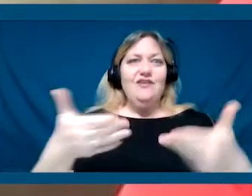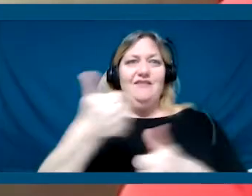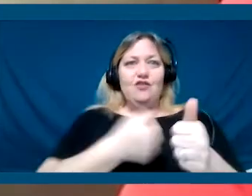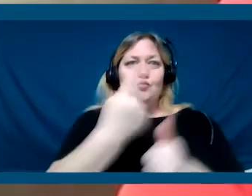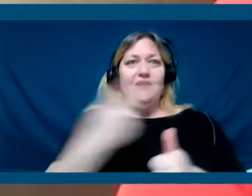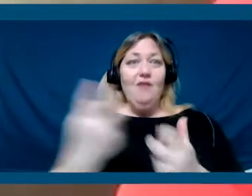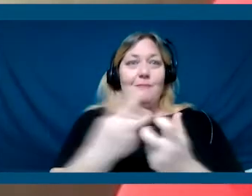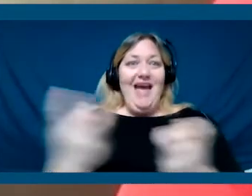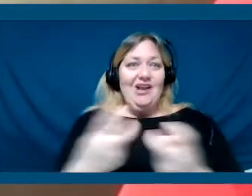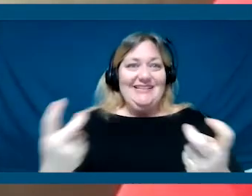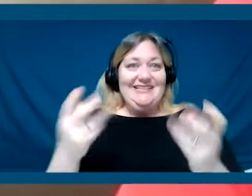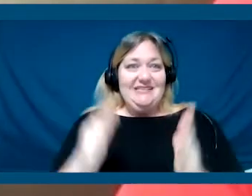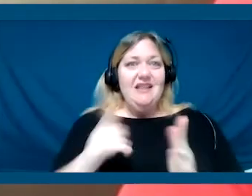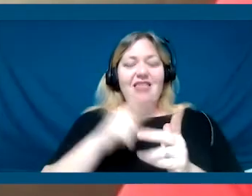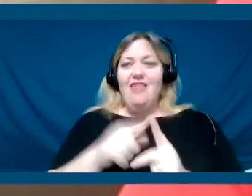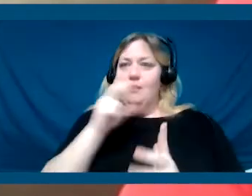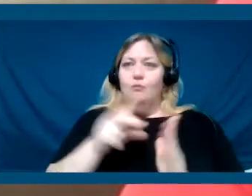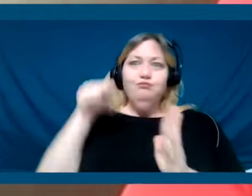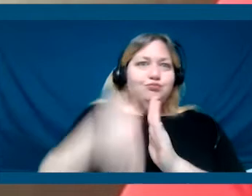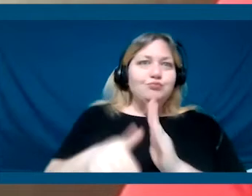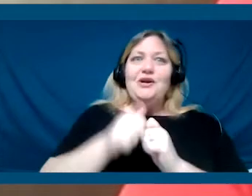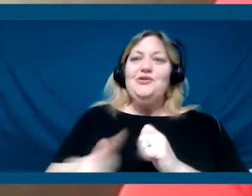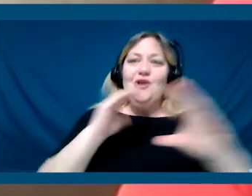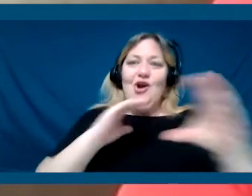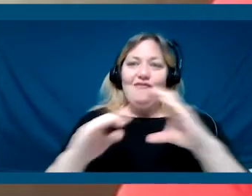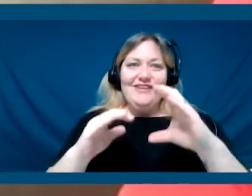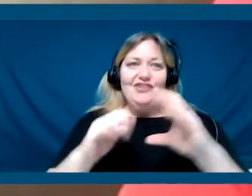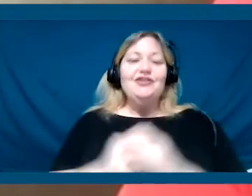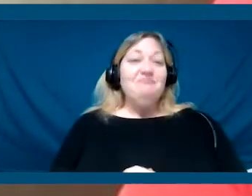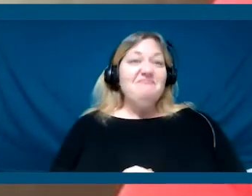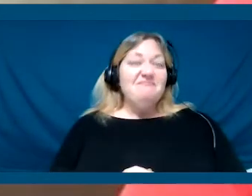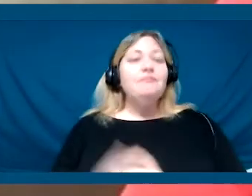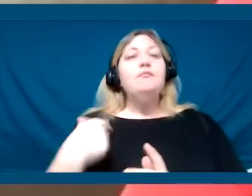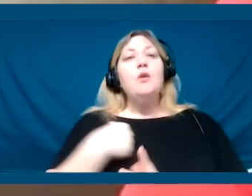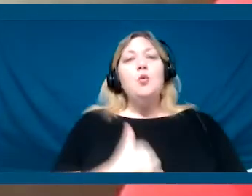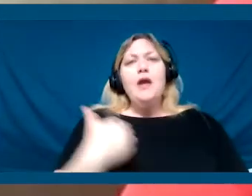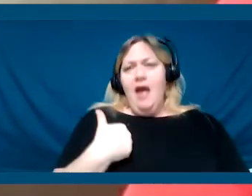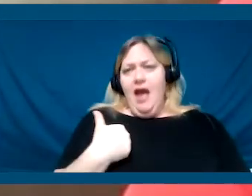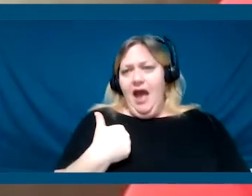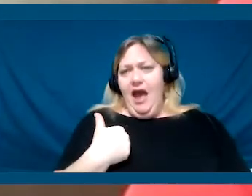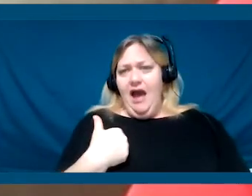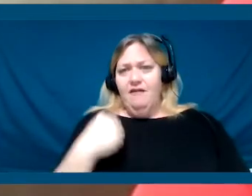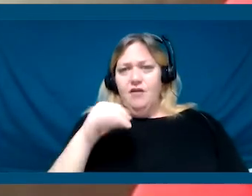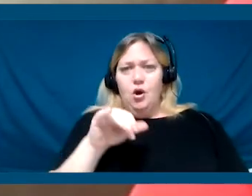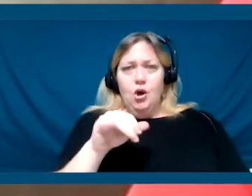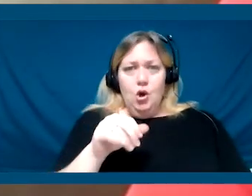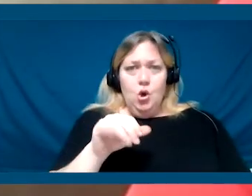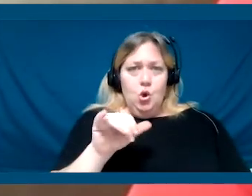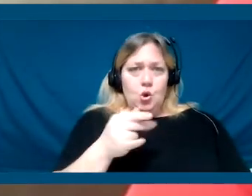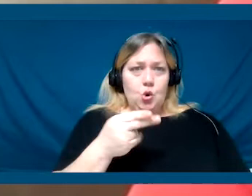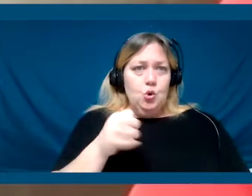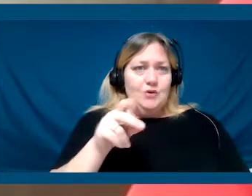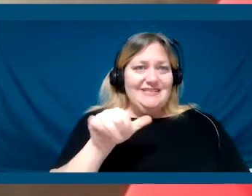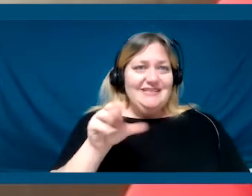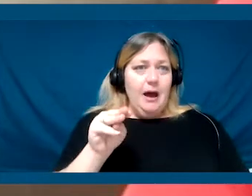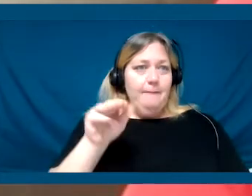our panelists, and then dive right into the conversation. So we have Hussam Alouche, and he's